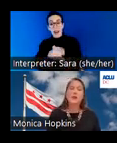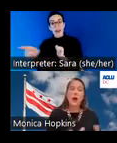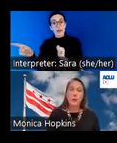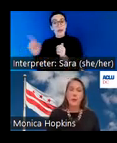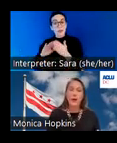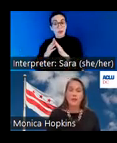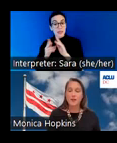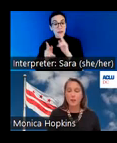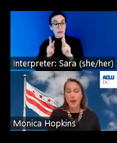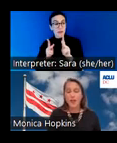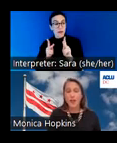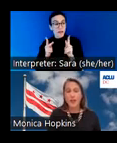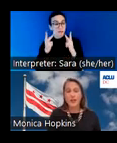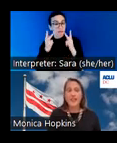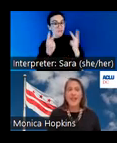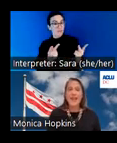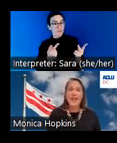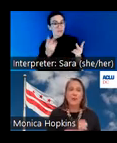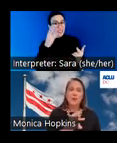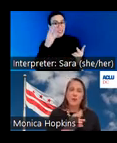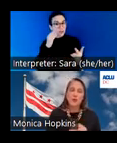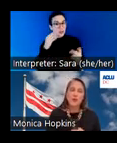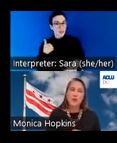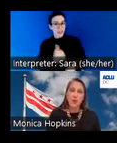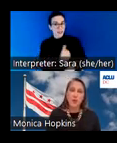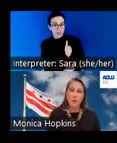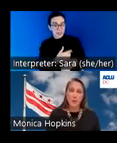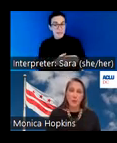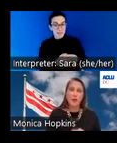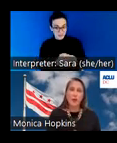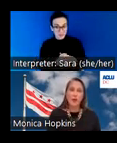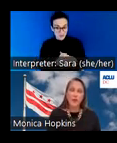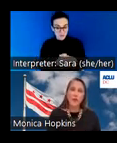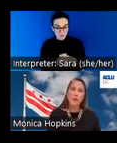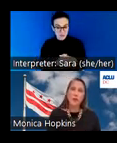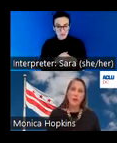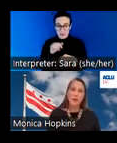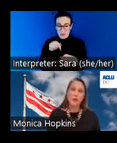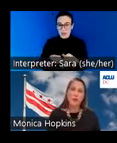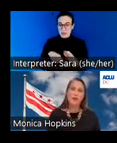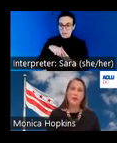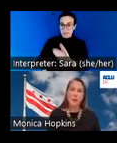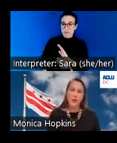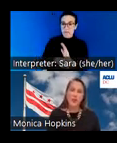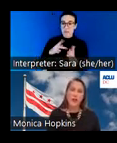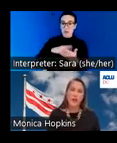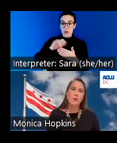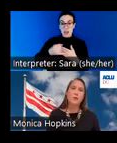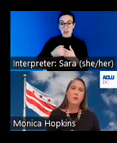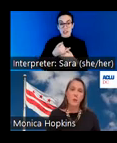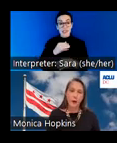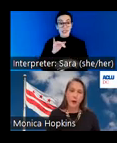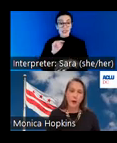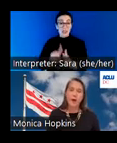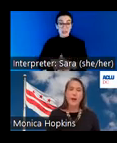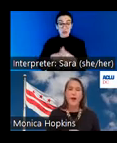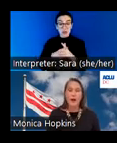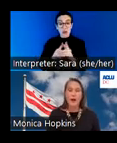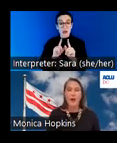This was a comprehensive project, and it was the starting point also to give us information